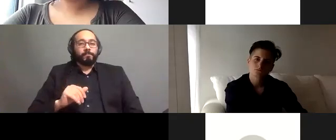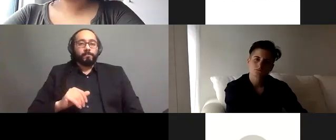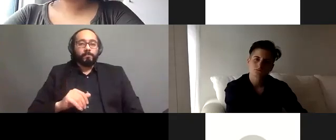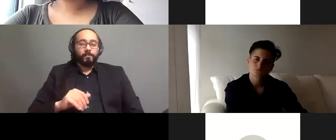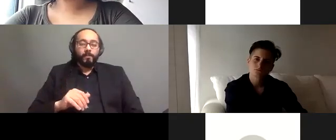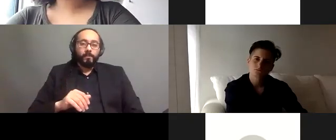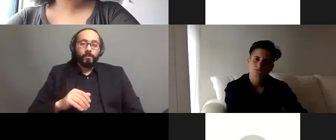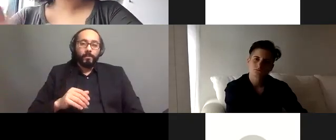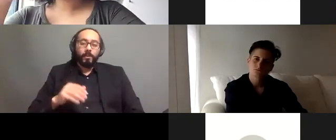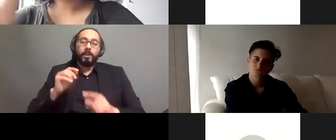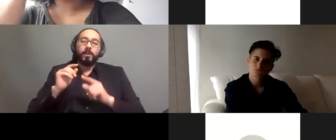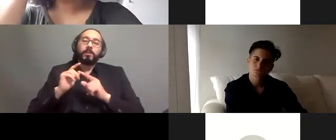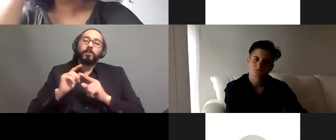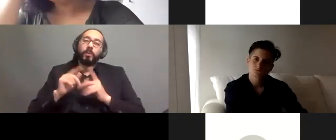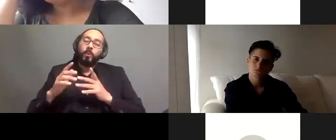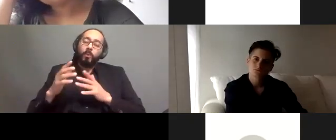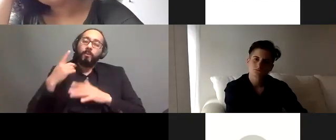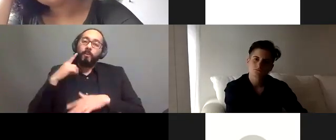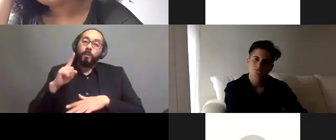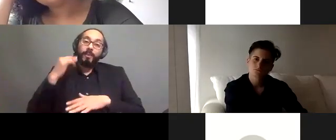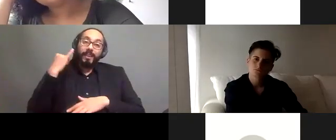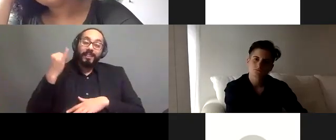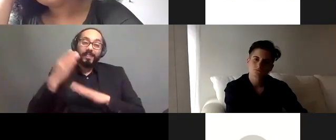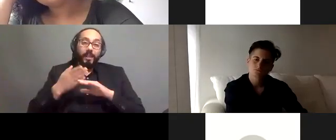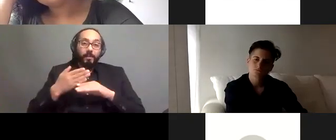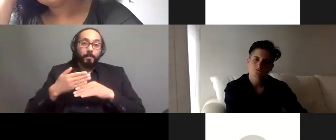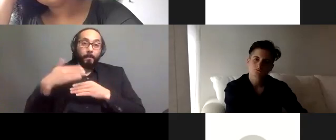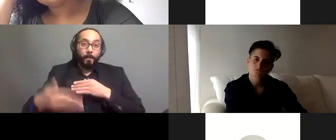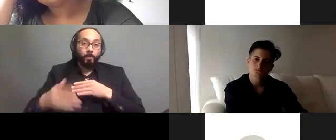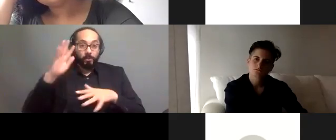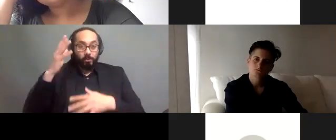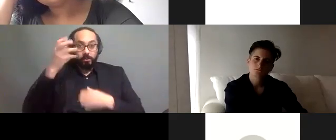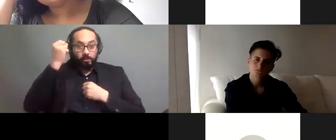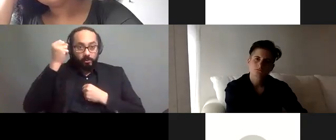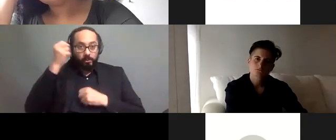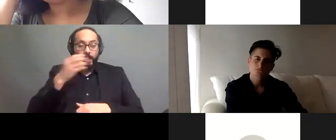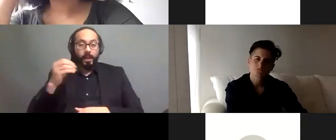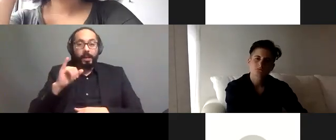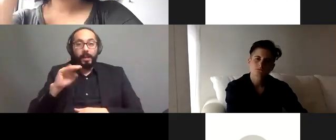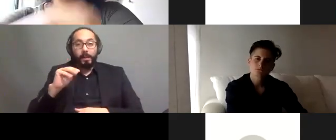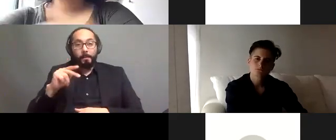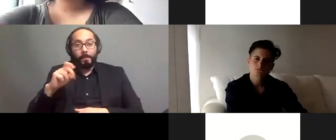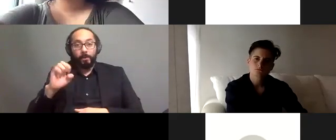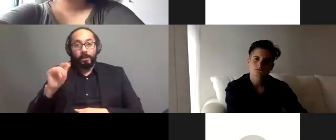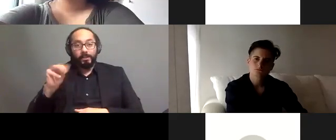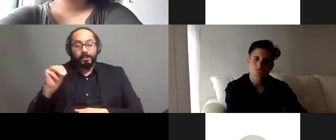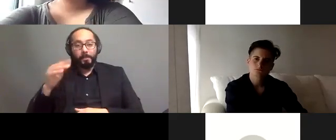of post-colonization and imperialism, as well as clinical standardization as well.